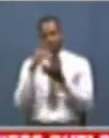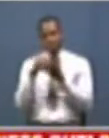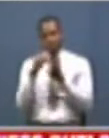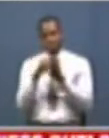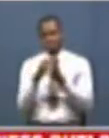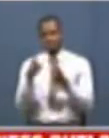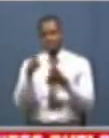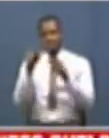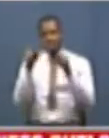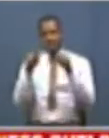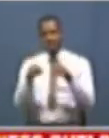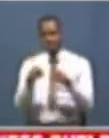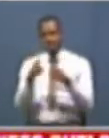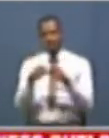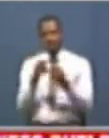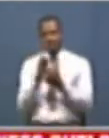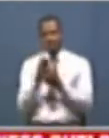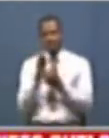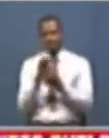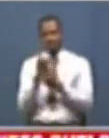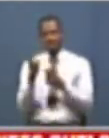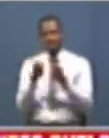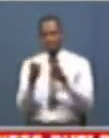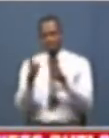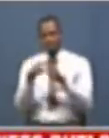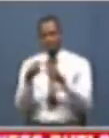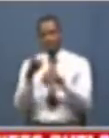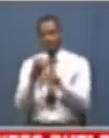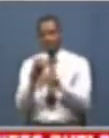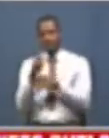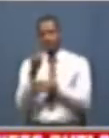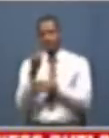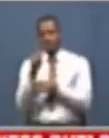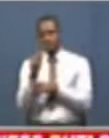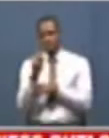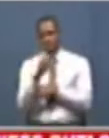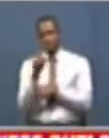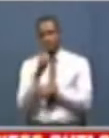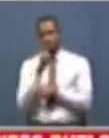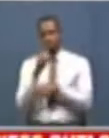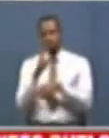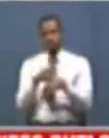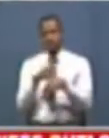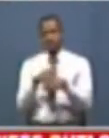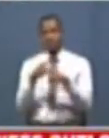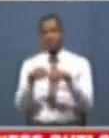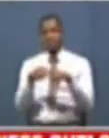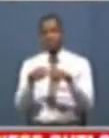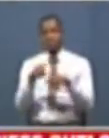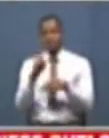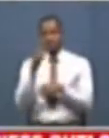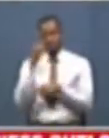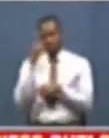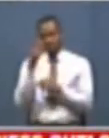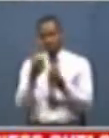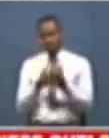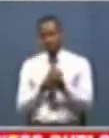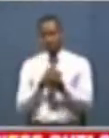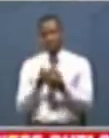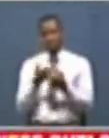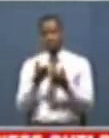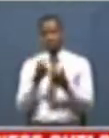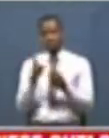enhance its ability to access regulated institutions' data on real-time basis. The governor of the Bank of